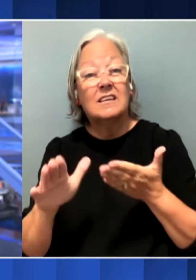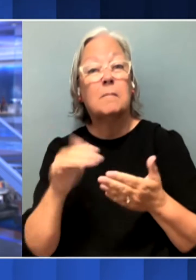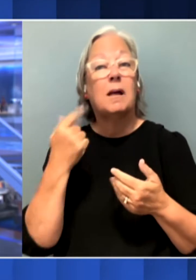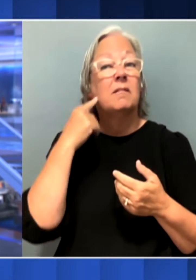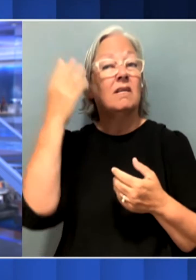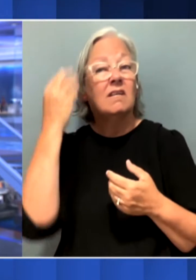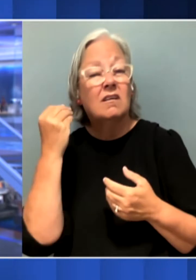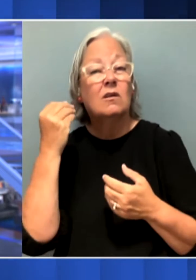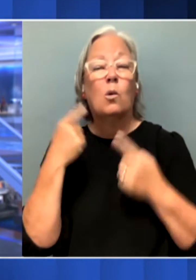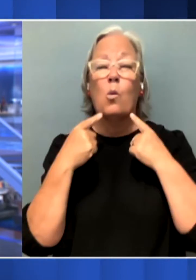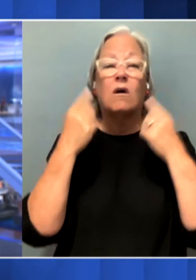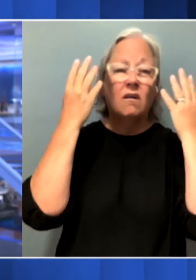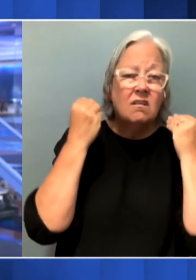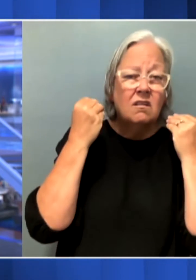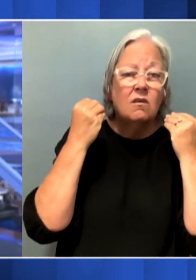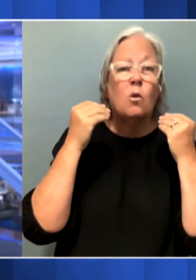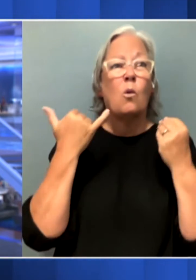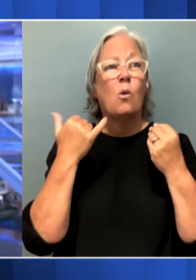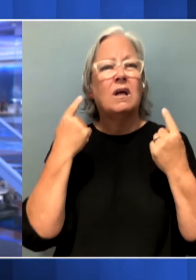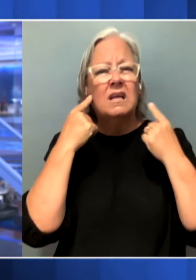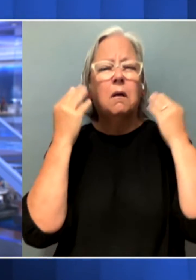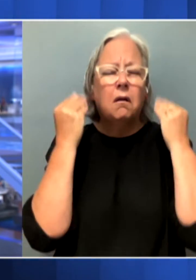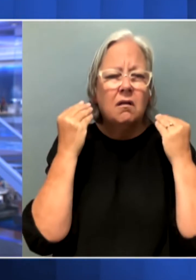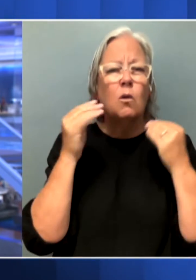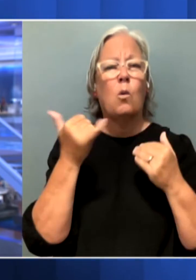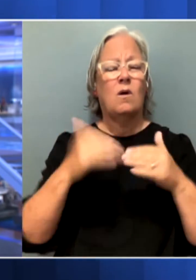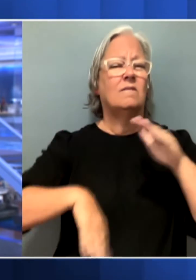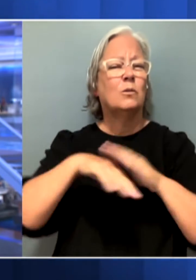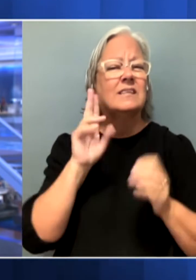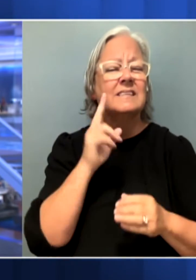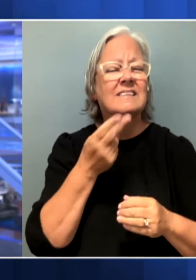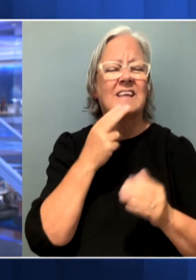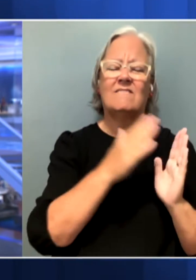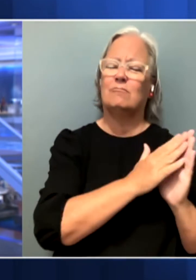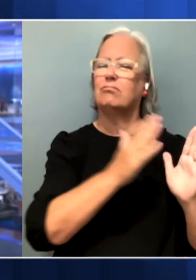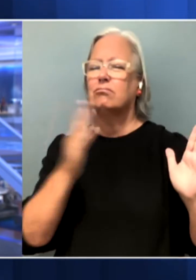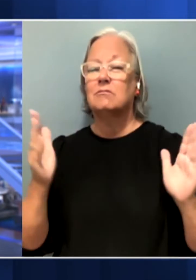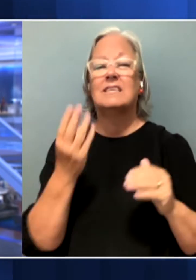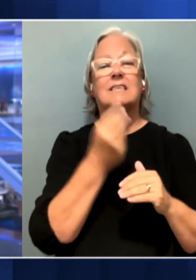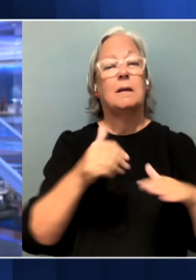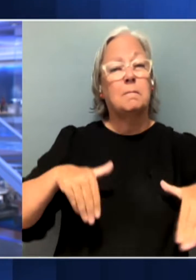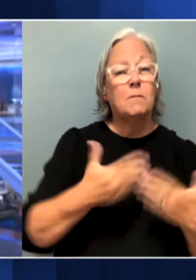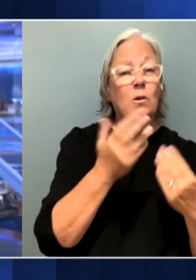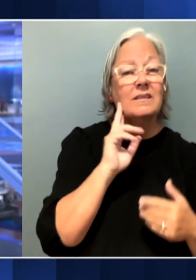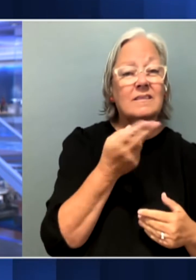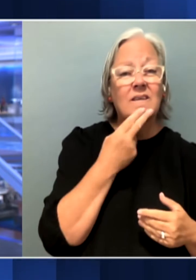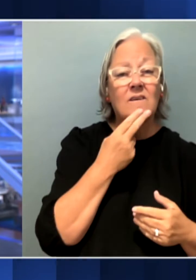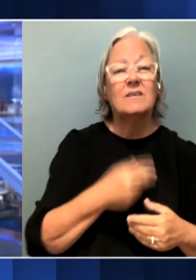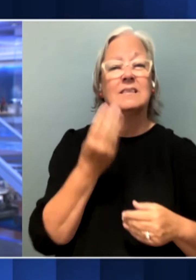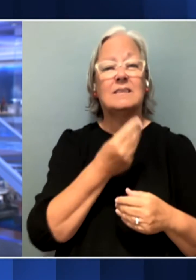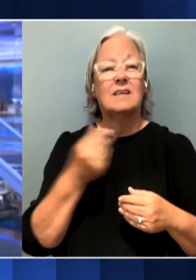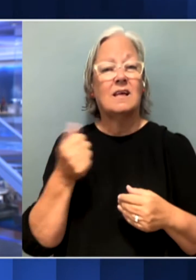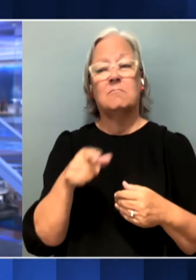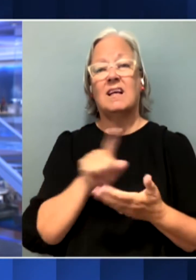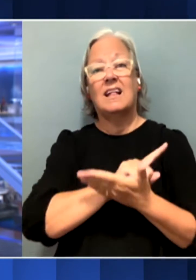ears, all the way up to being profoundly deaf, so having no hearing whatsoever. Some people are born deaf, some people are deaf later in life